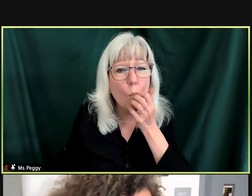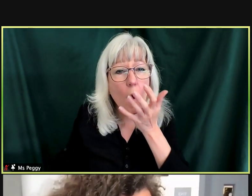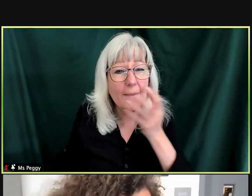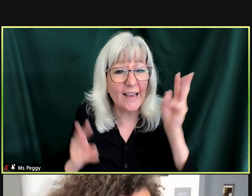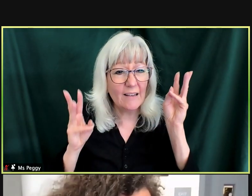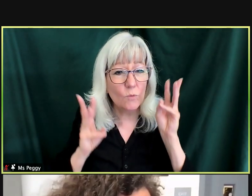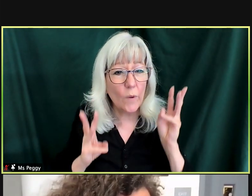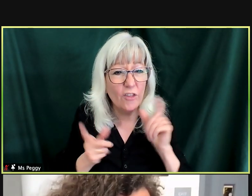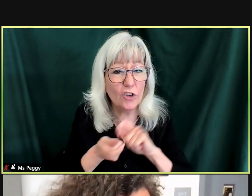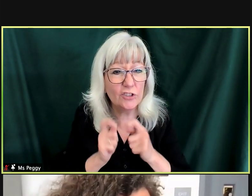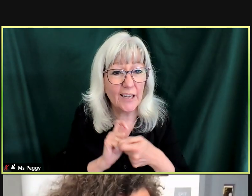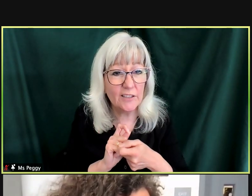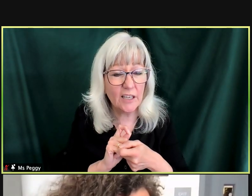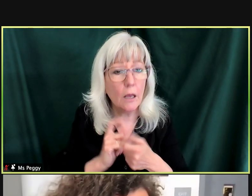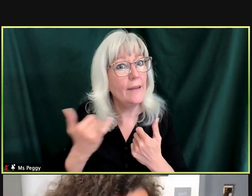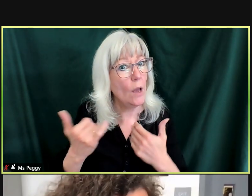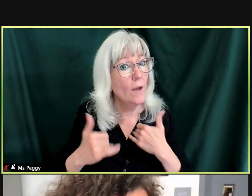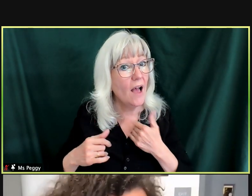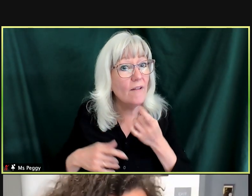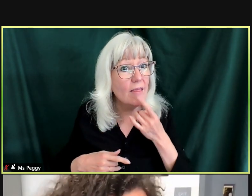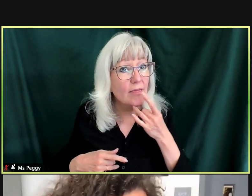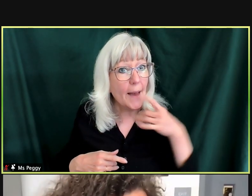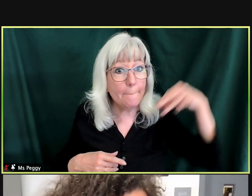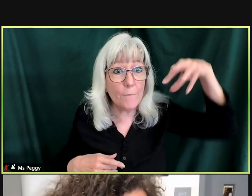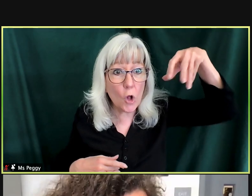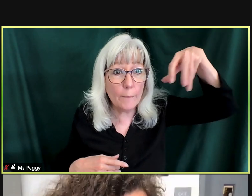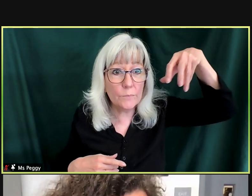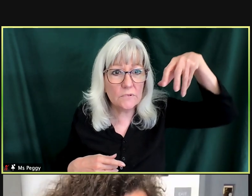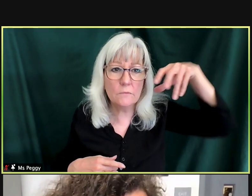All of a sudden, we have light bulbs, and light bulbs are exciting.